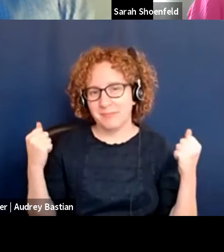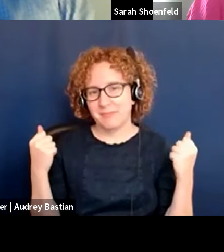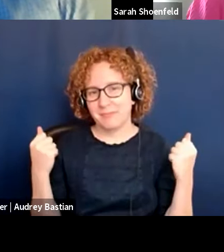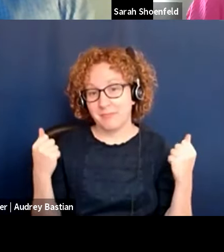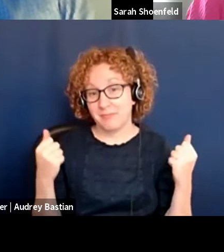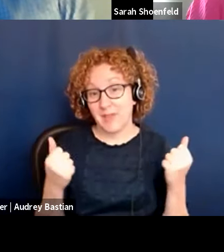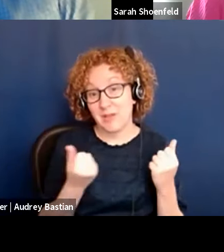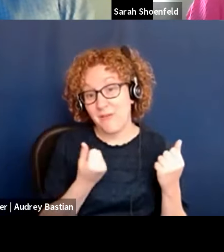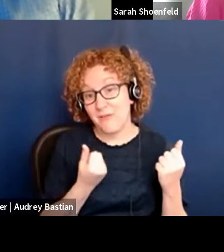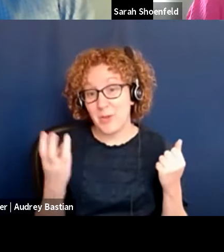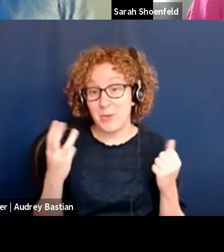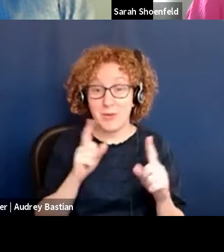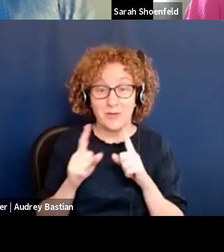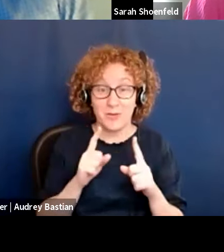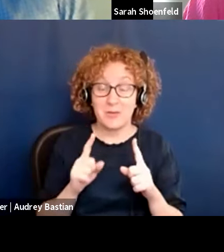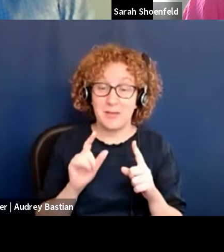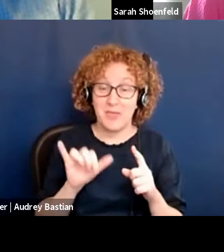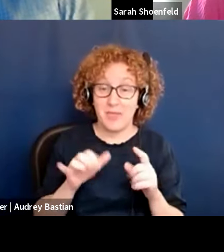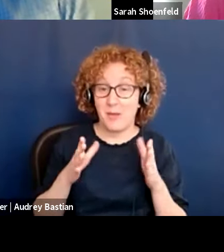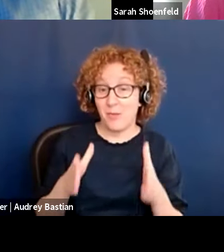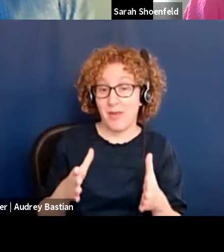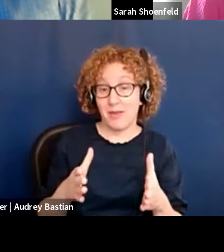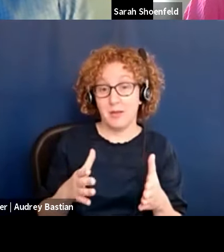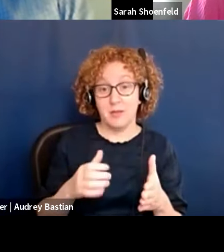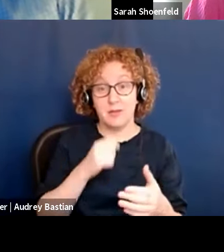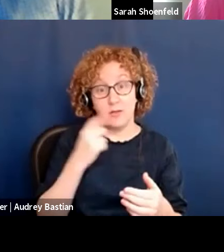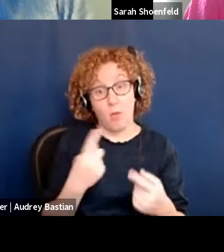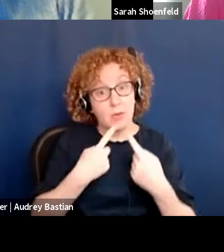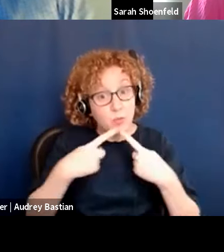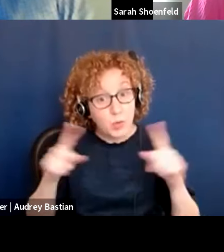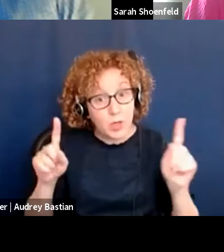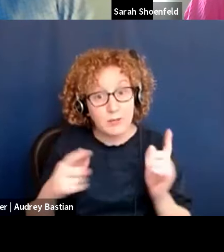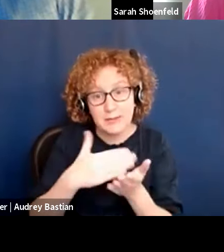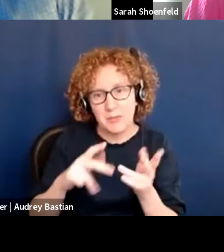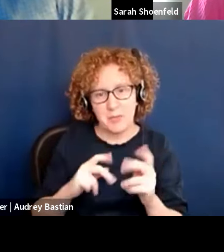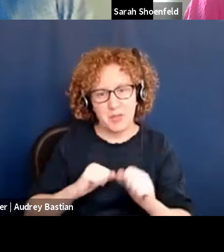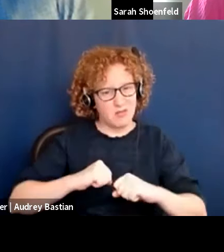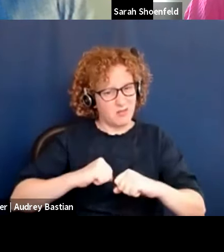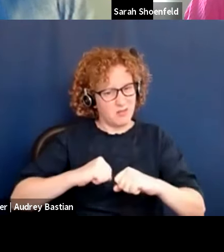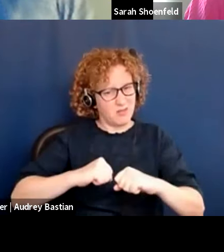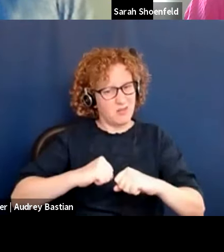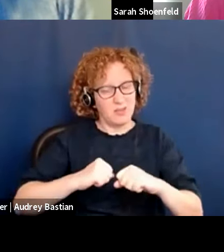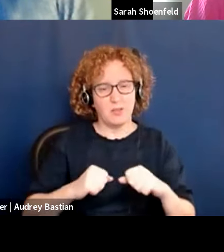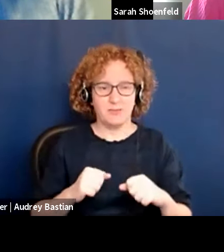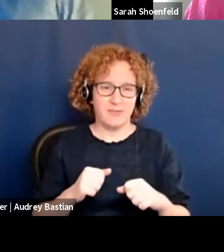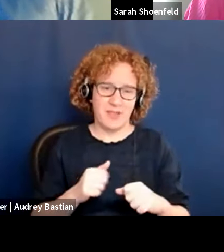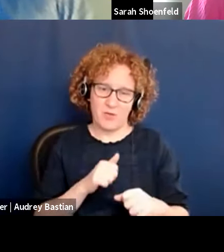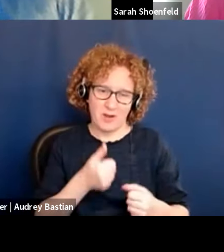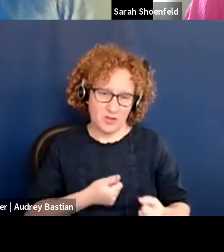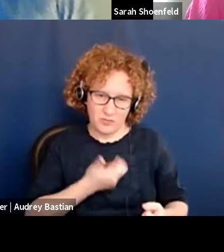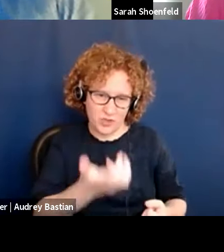there's at least a few interviews that I've done that way. And they're not always, you know, that doesn't always work. Some people are just reticent and you won't necessarily get them to share,